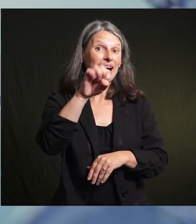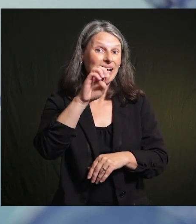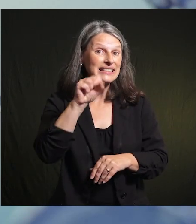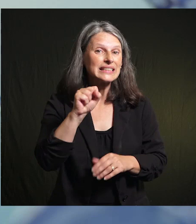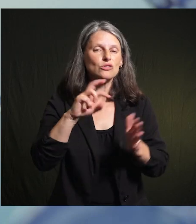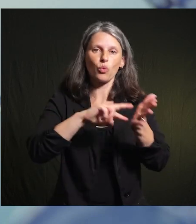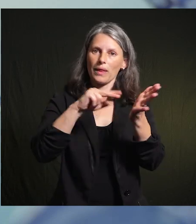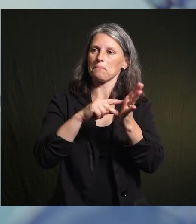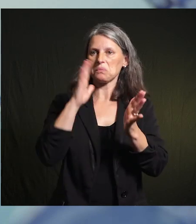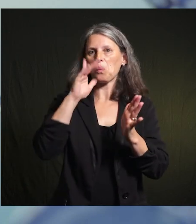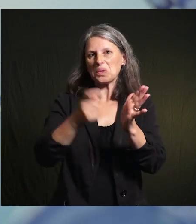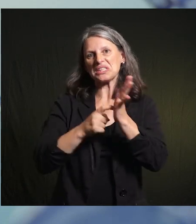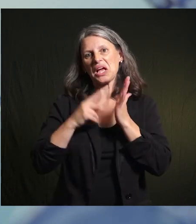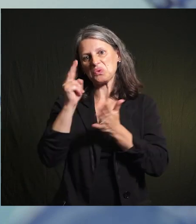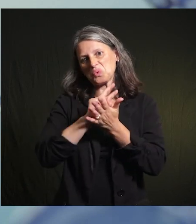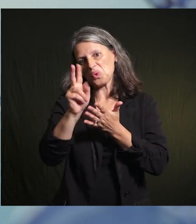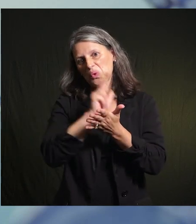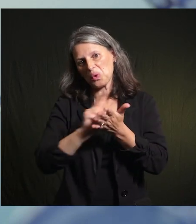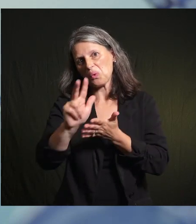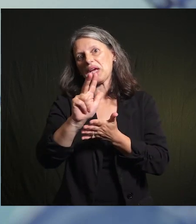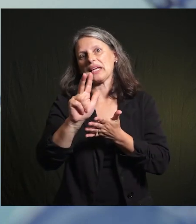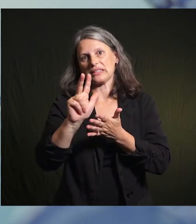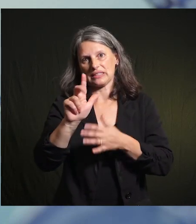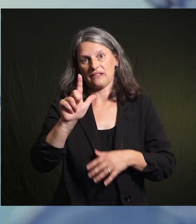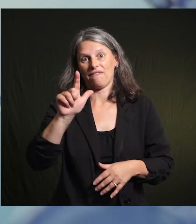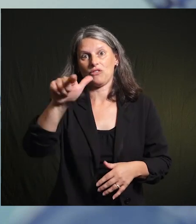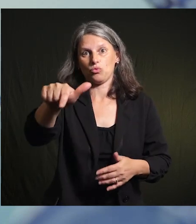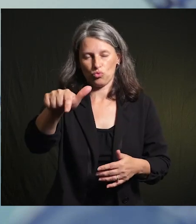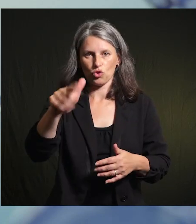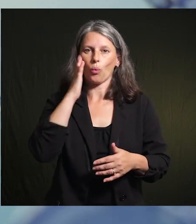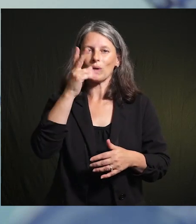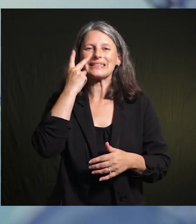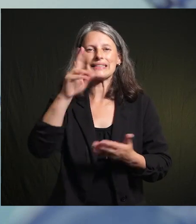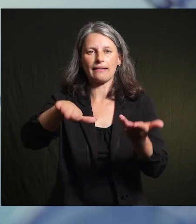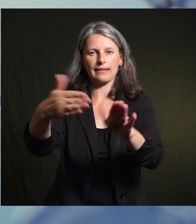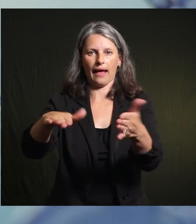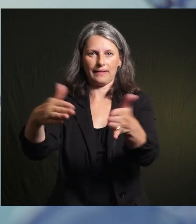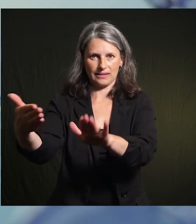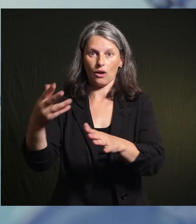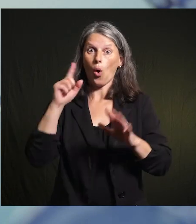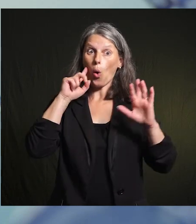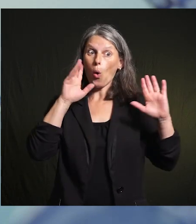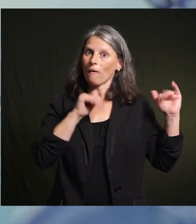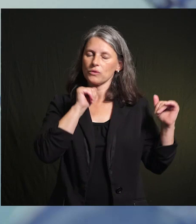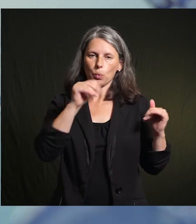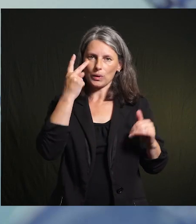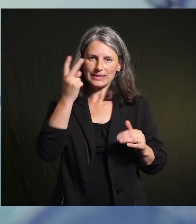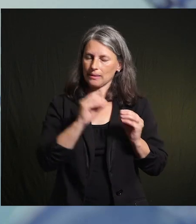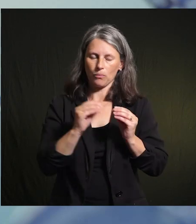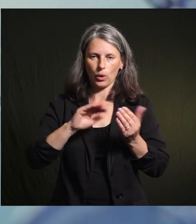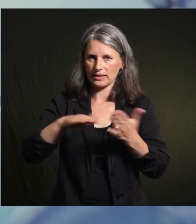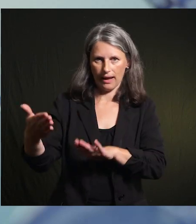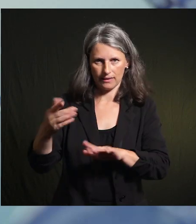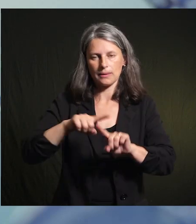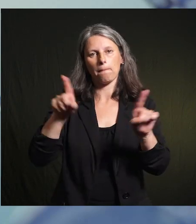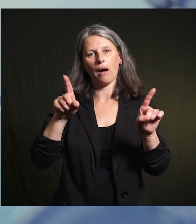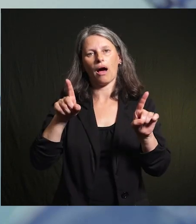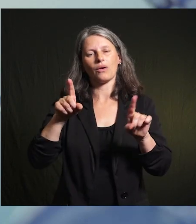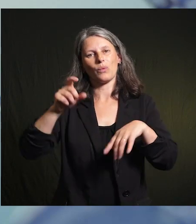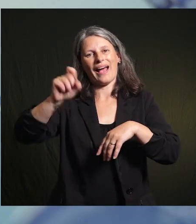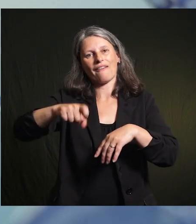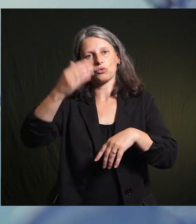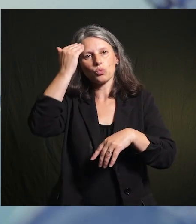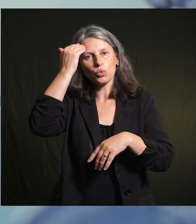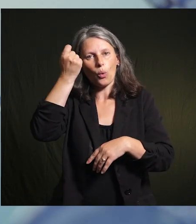may take 2, 3, or 4 weeks for us to see the deaths follow. Hopefully that's not the case, but I think we need to be cautious